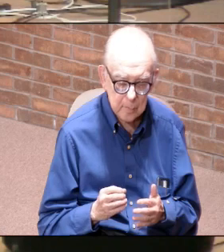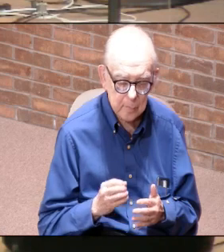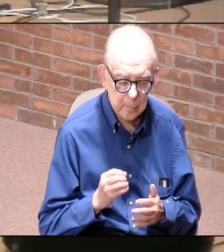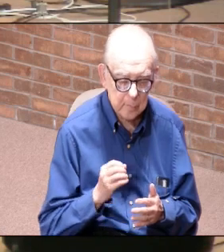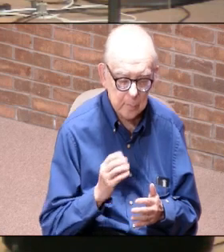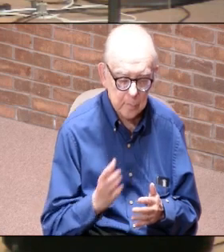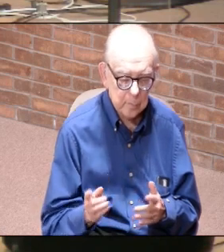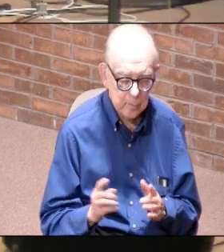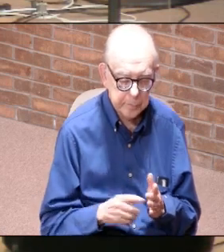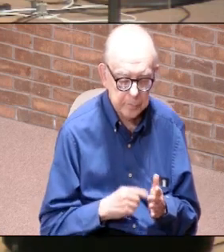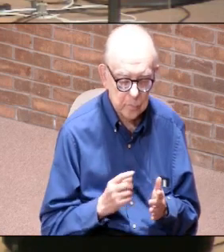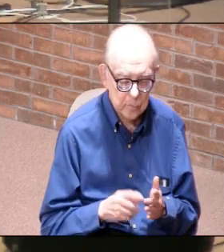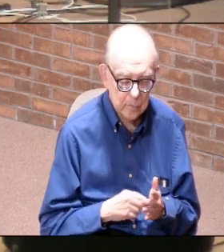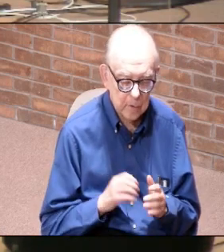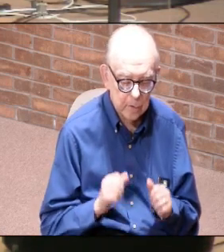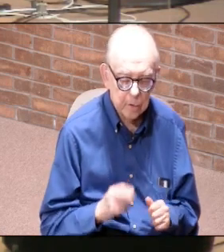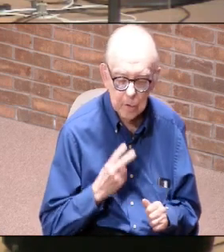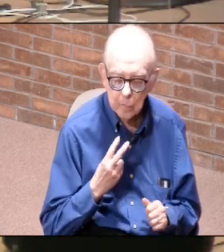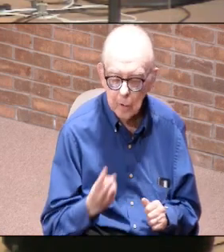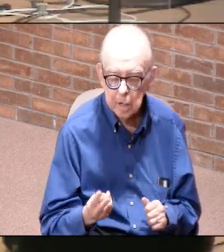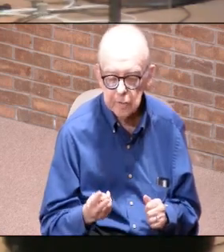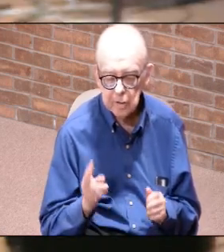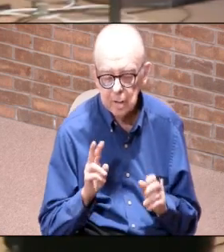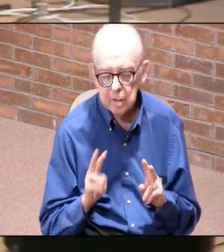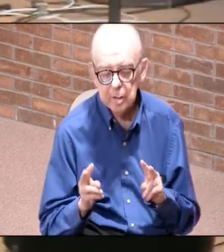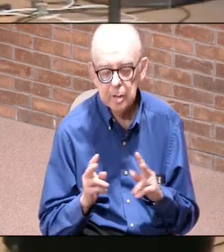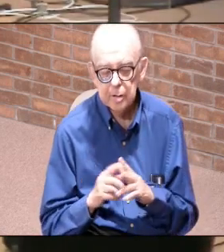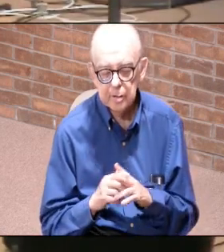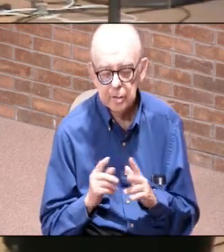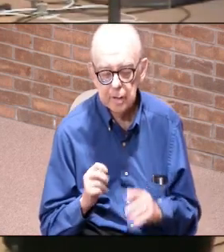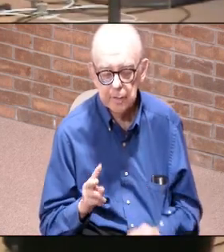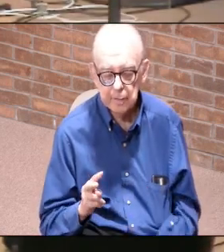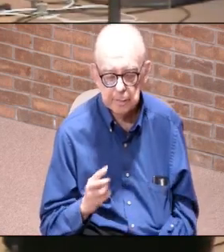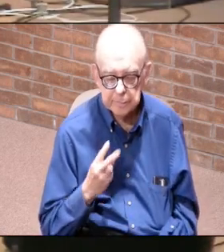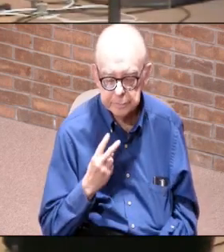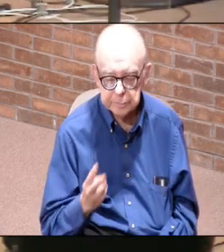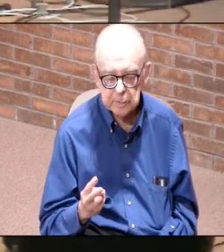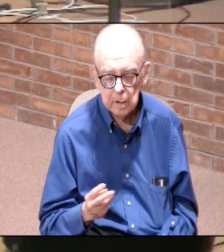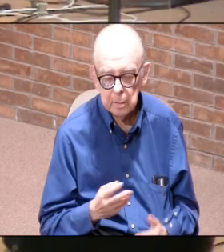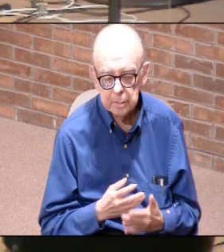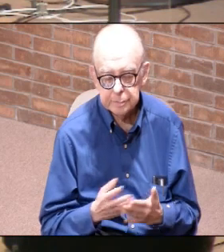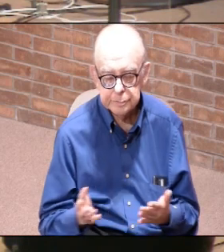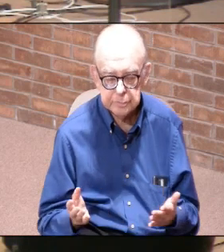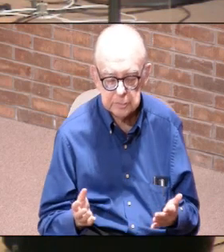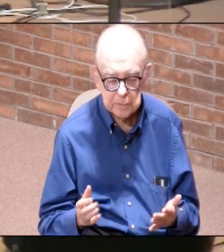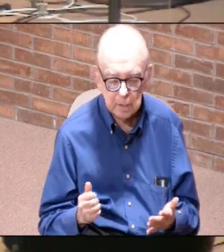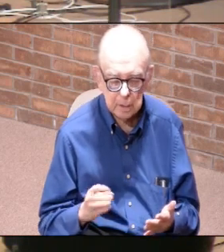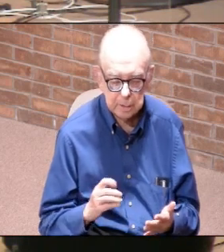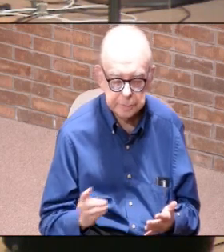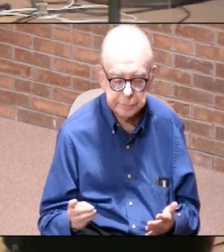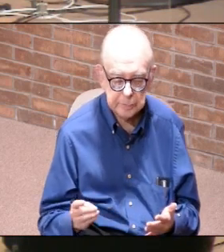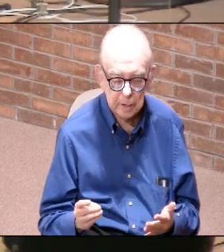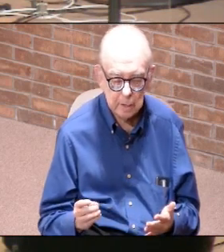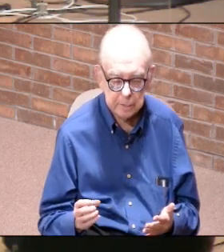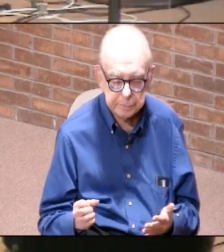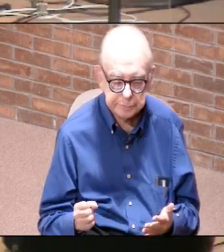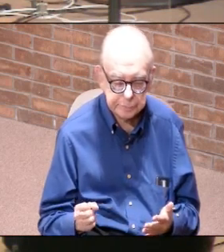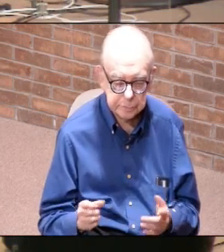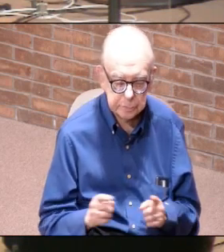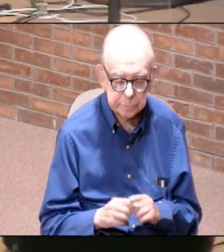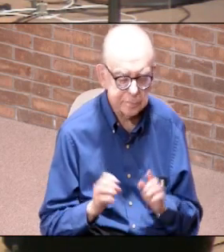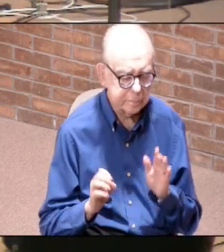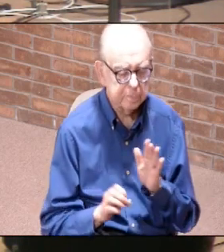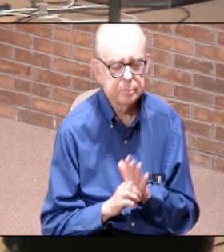there's sometimes that you can watch TV and you can look at some of these ads and everything. And like